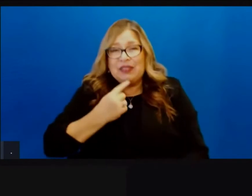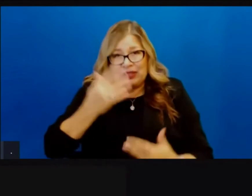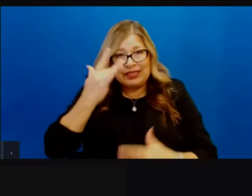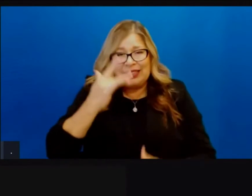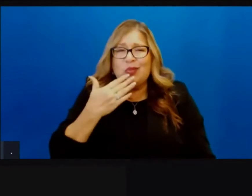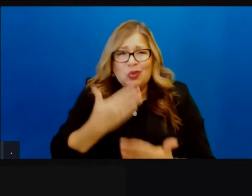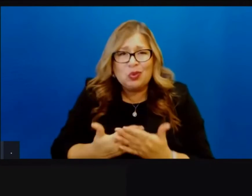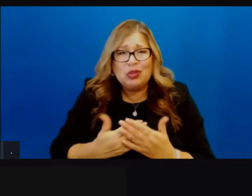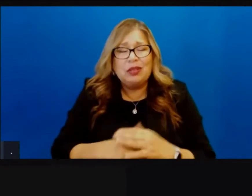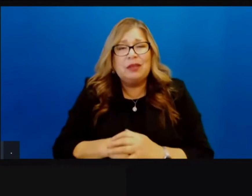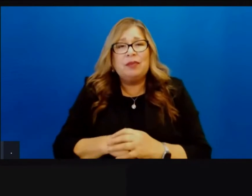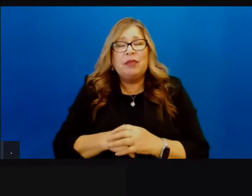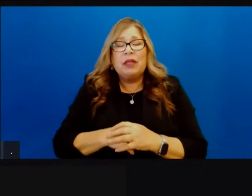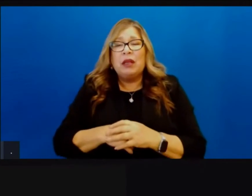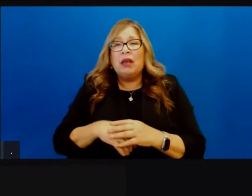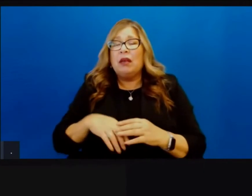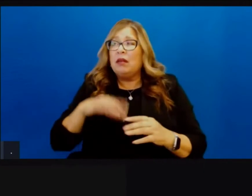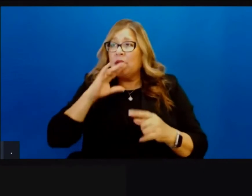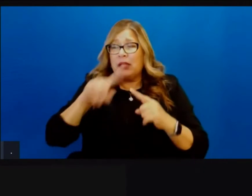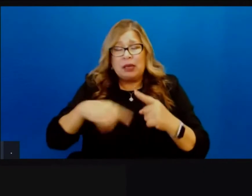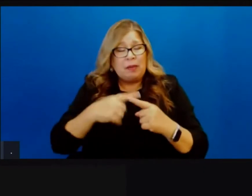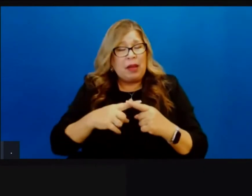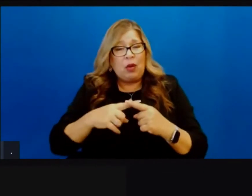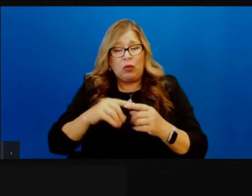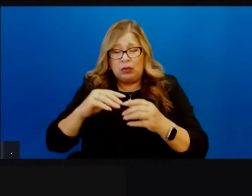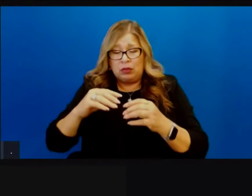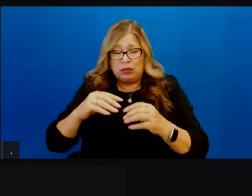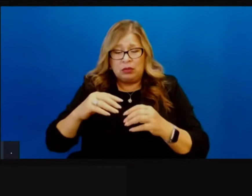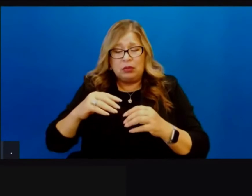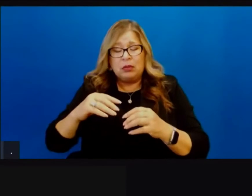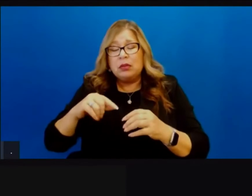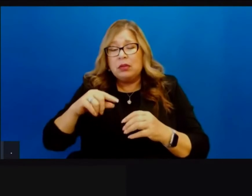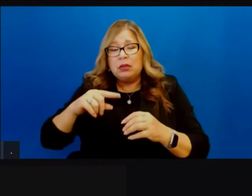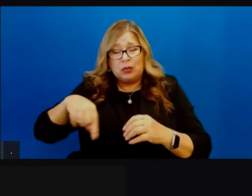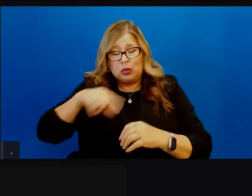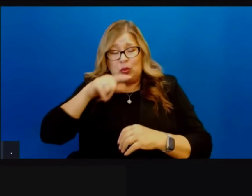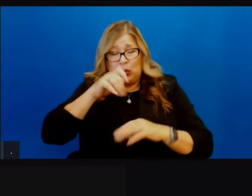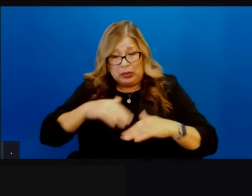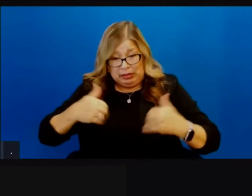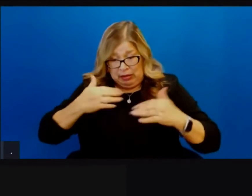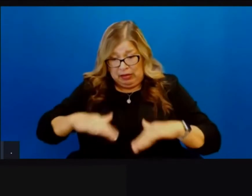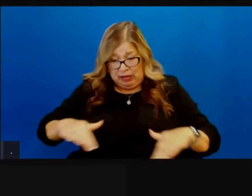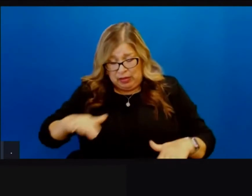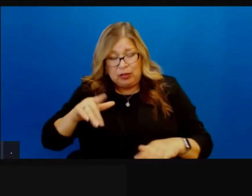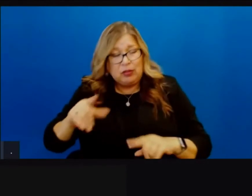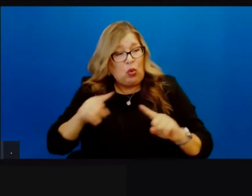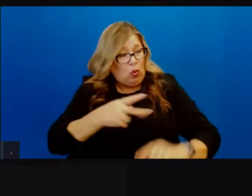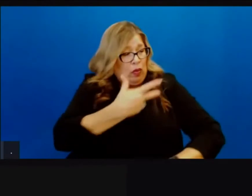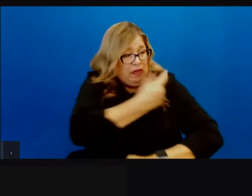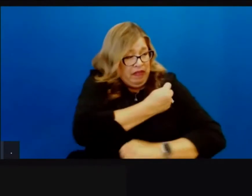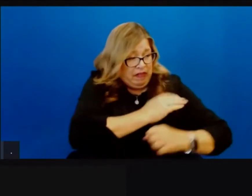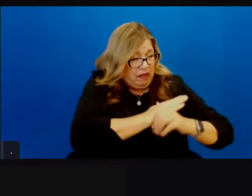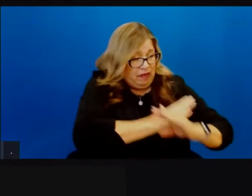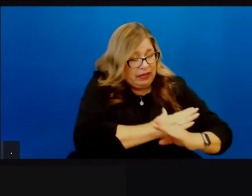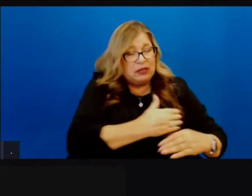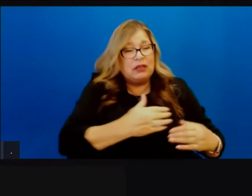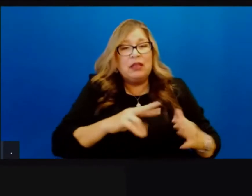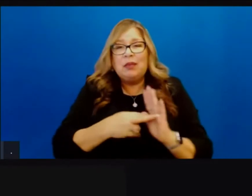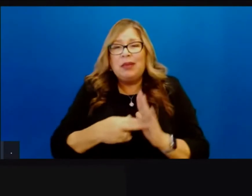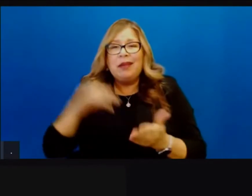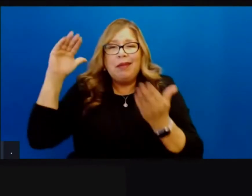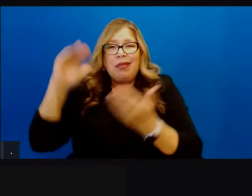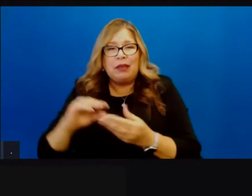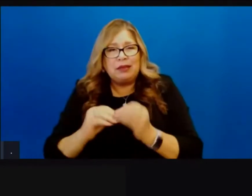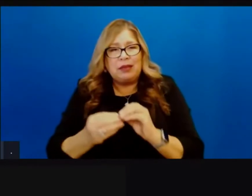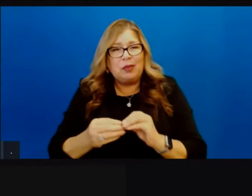hospitalizations and even worse outcomes for young people are still pretty protected by getting vaccinated. And I think that is an important anchor